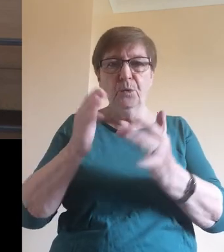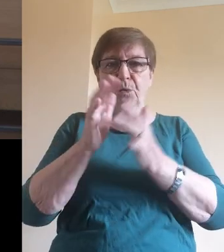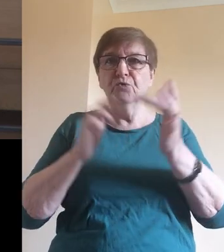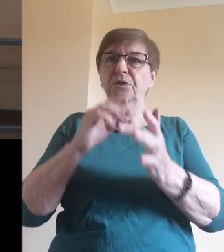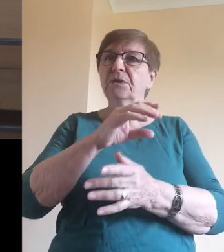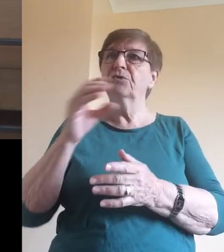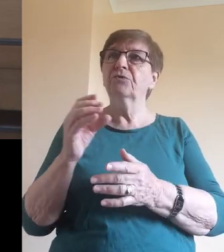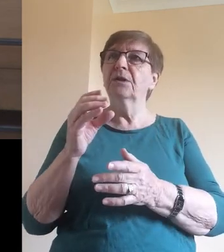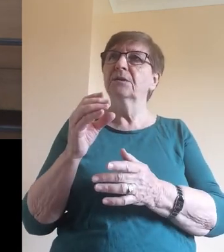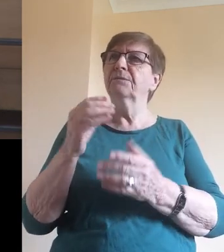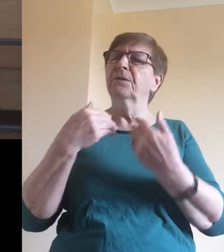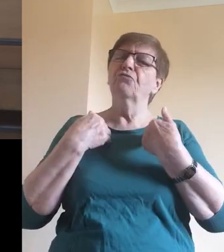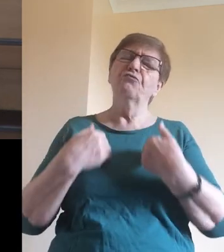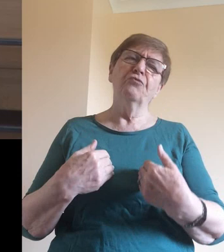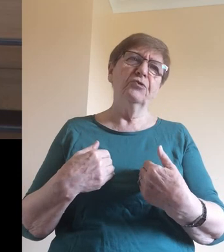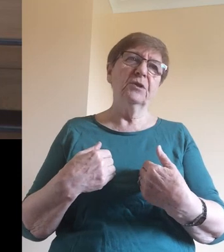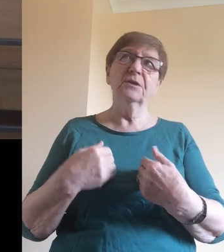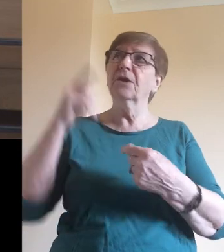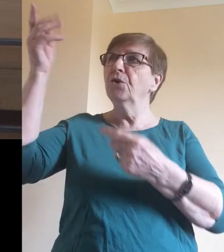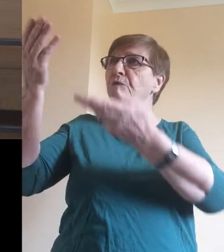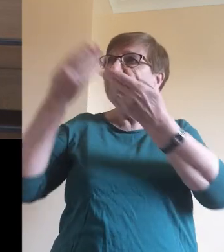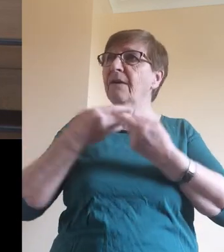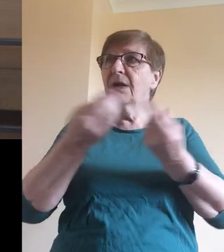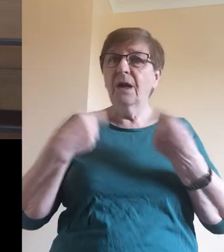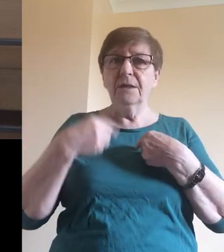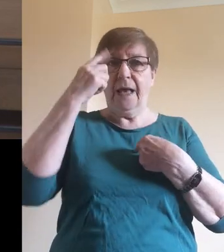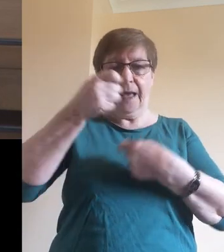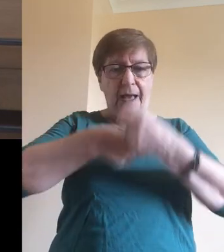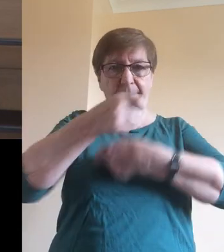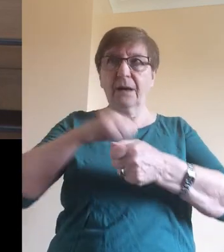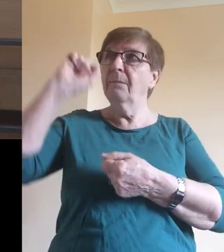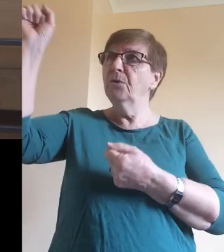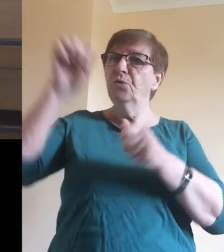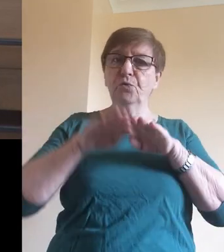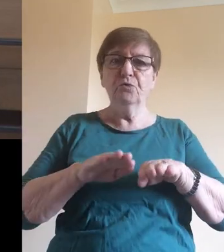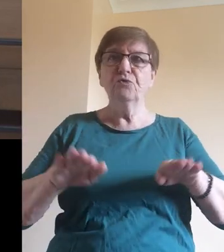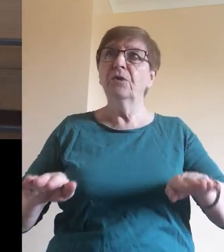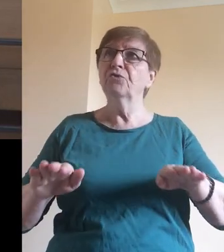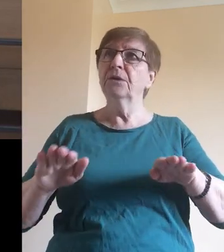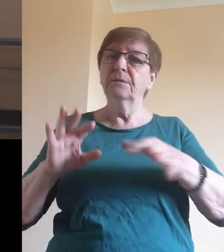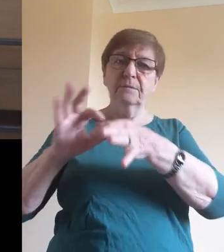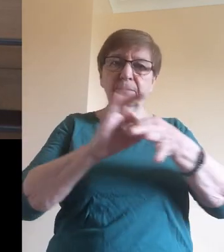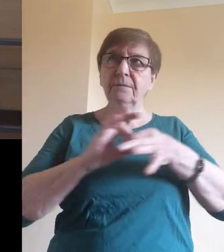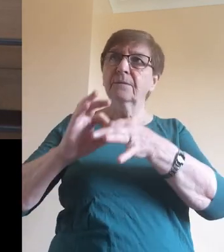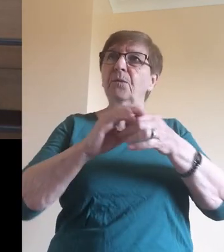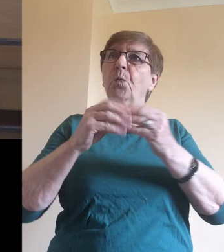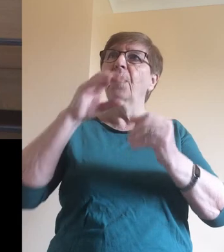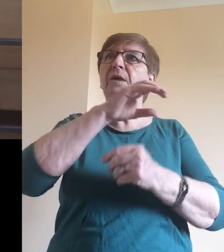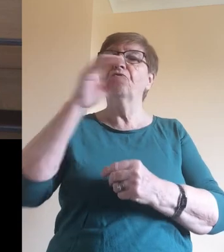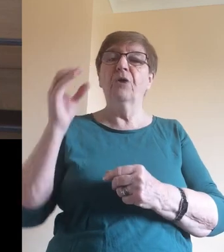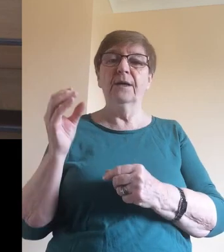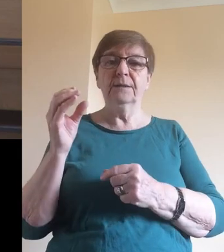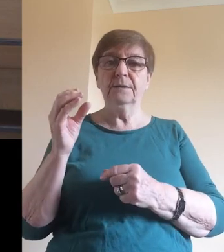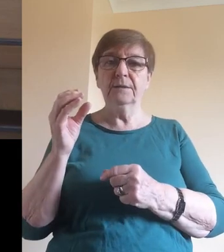for the riches you've given us of being sons and daughters of the living God, joint heirs with Christ,